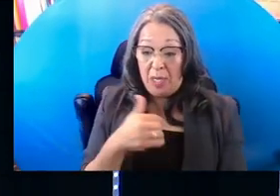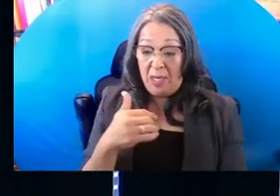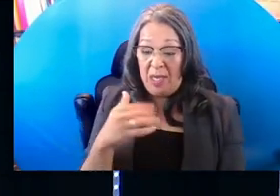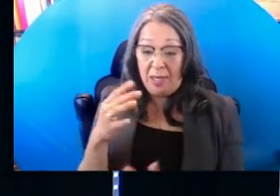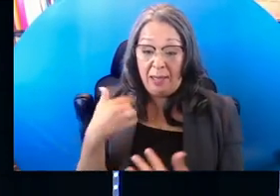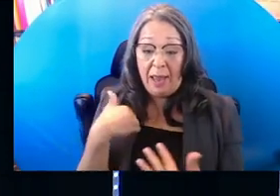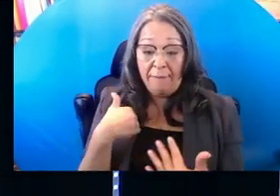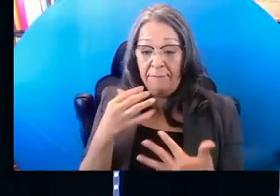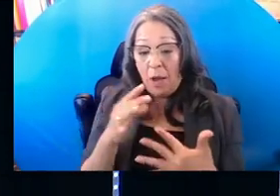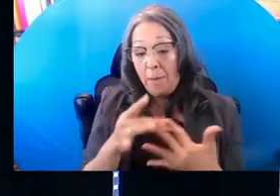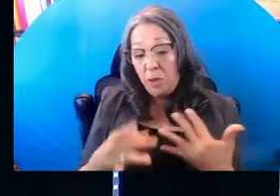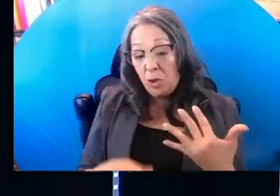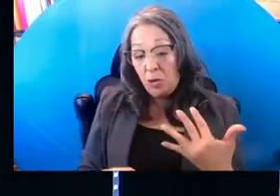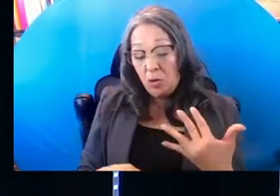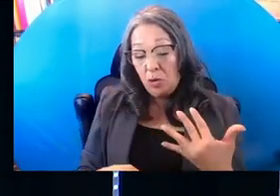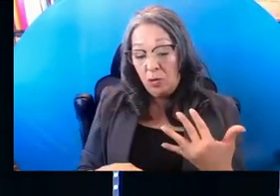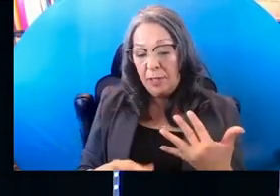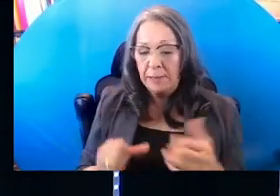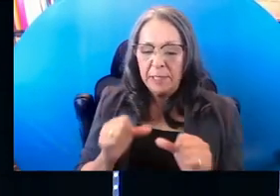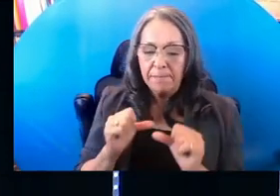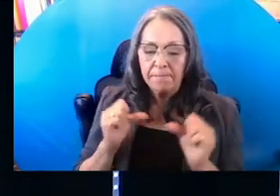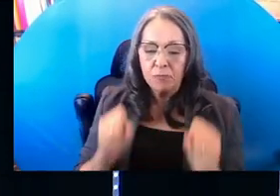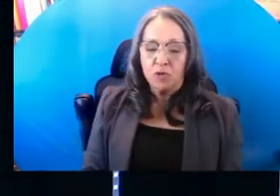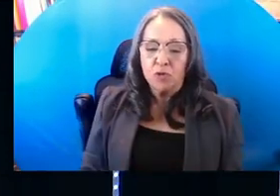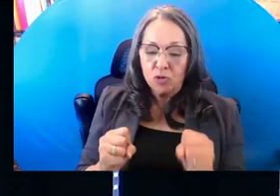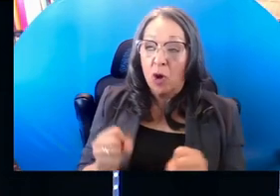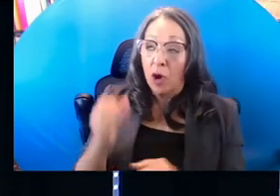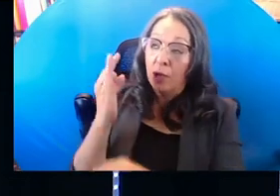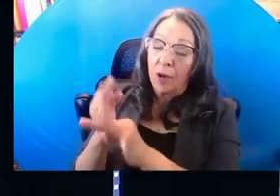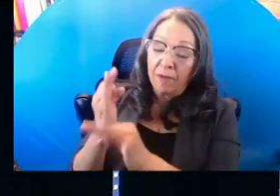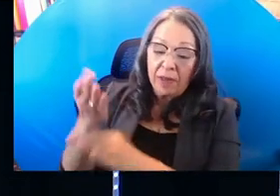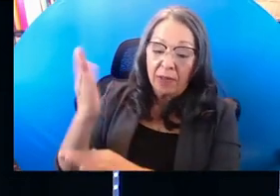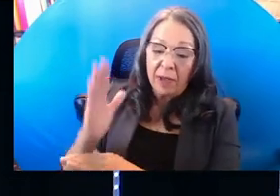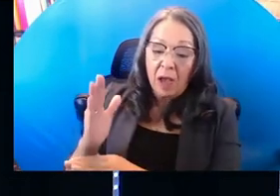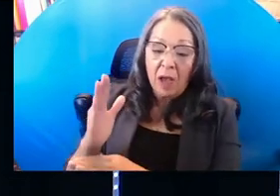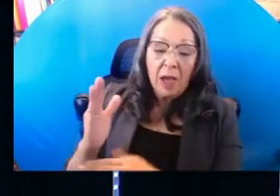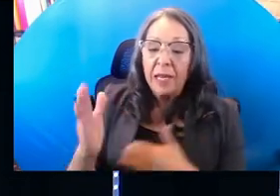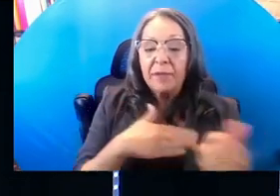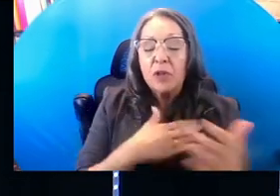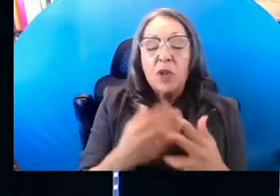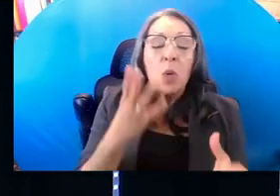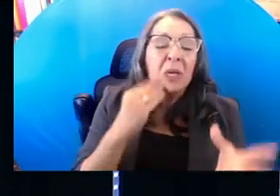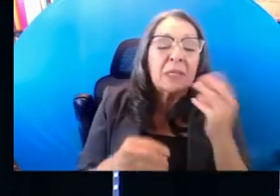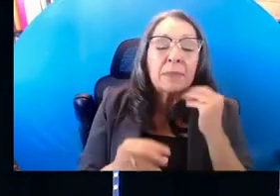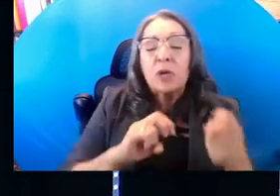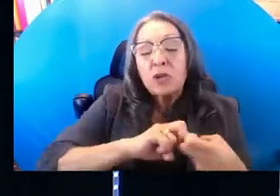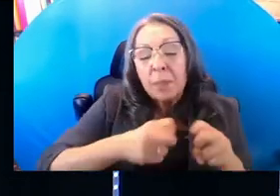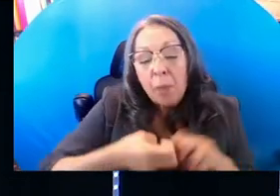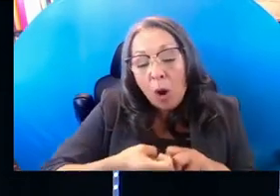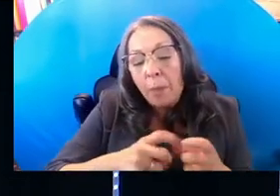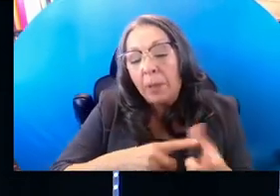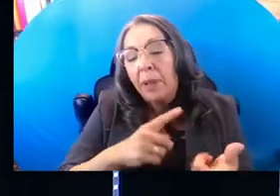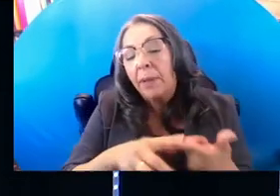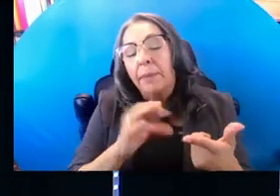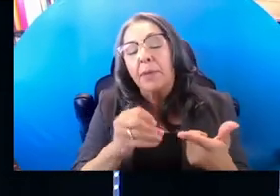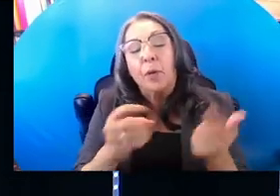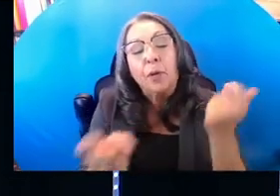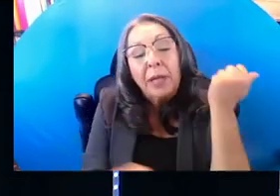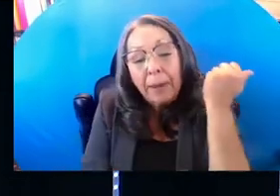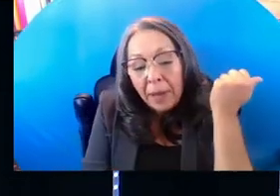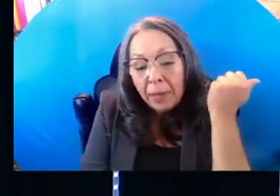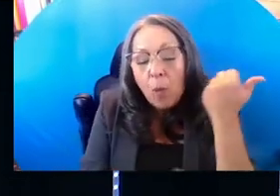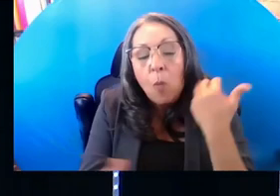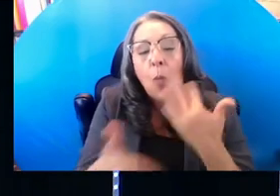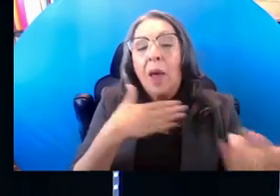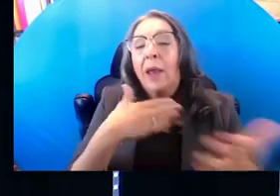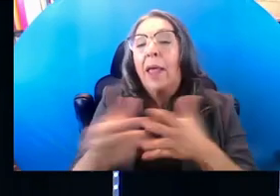and the opportunity to stand firm in our faith in the midst of our trial and in the midst of temptation. No matter how hard it is, no matter what lie the devil brings, we